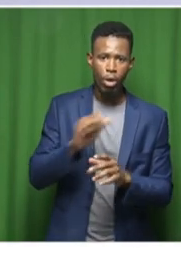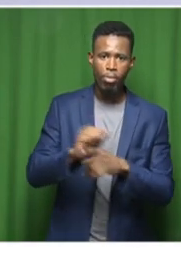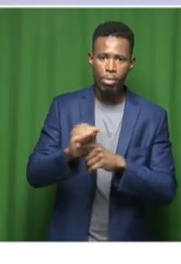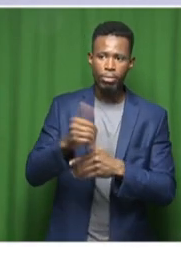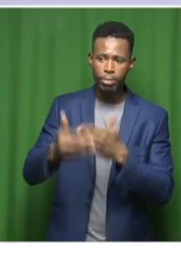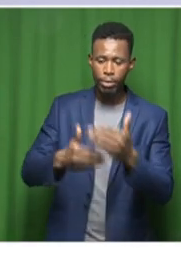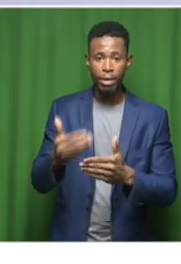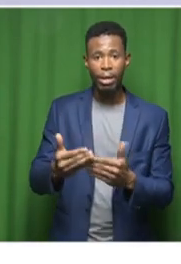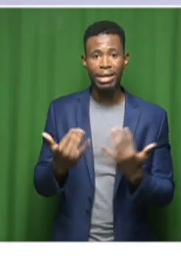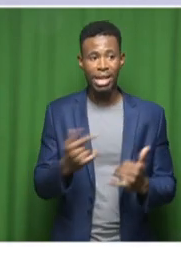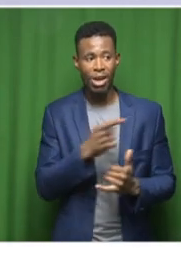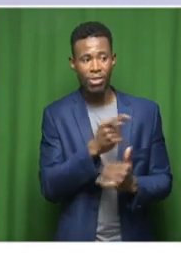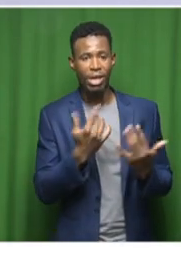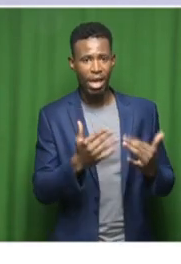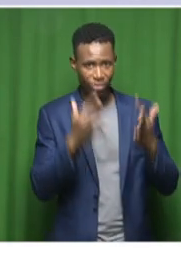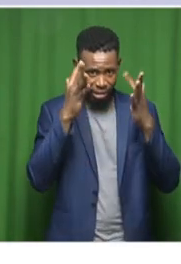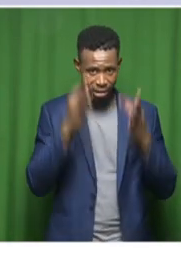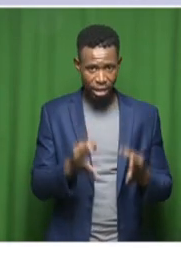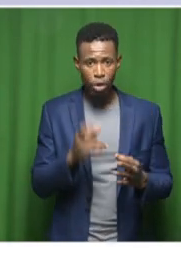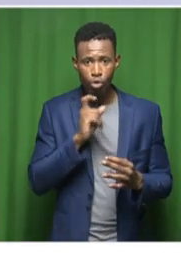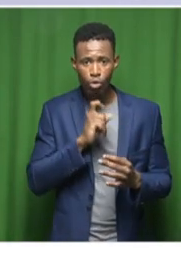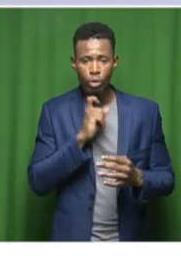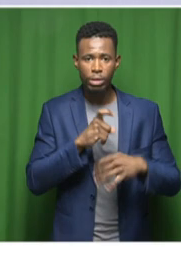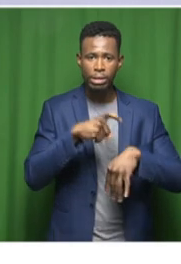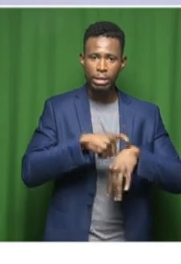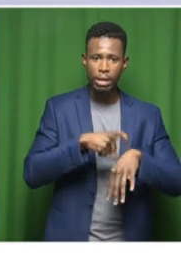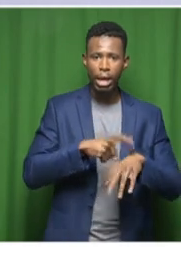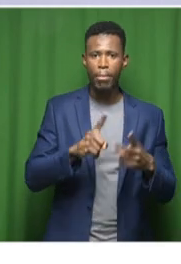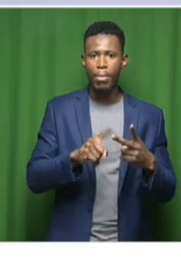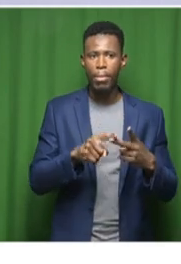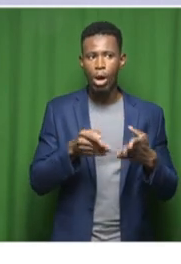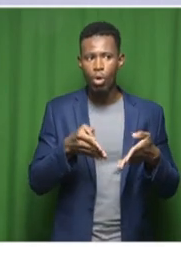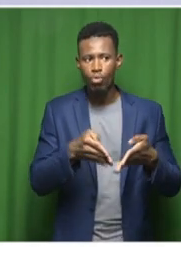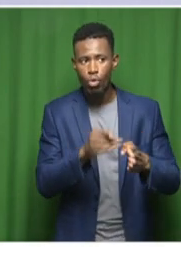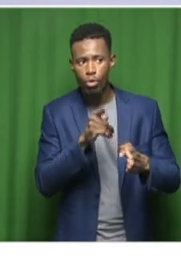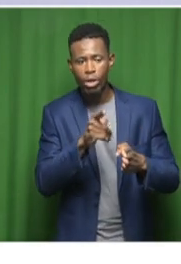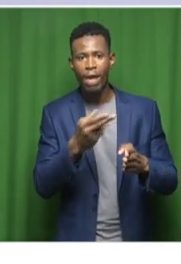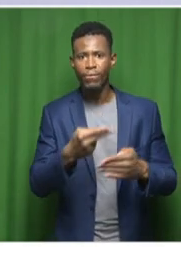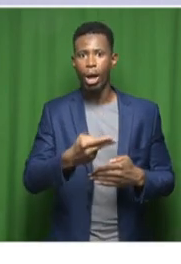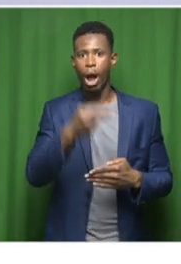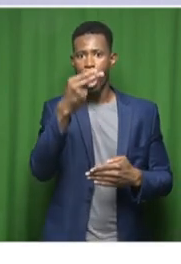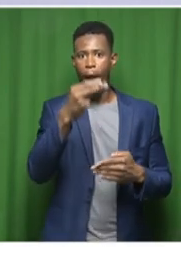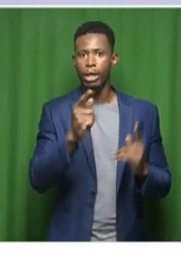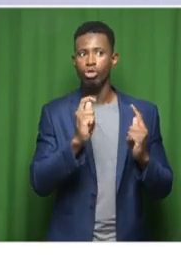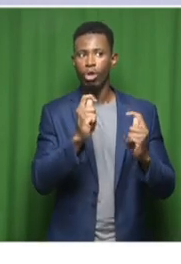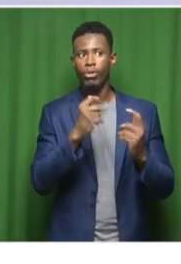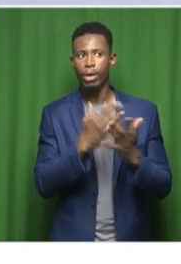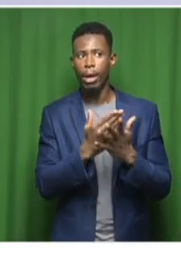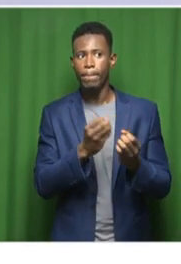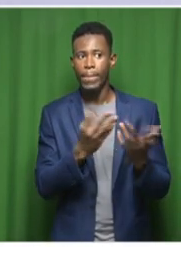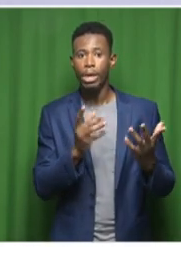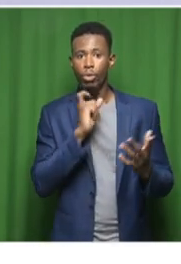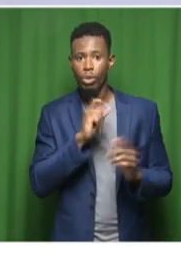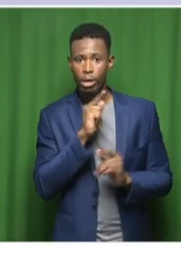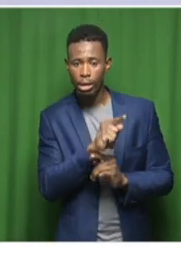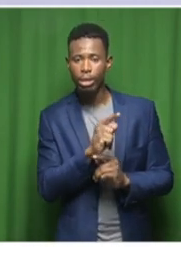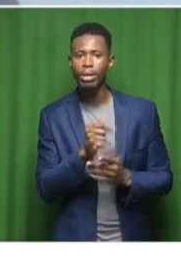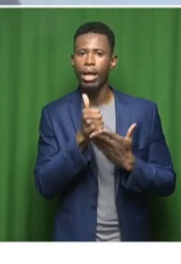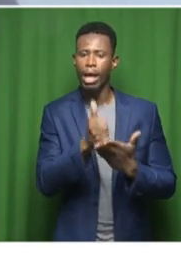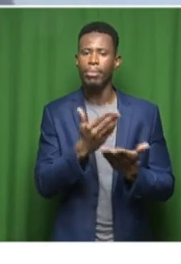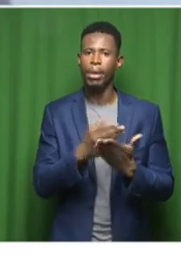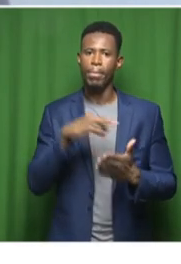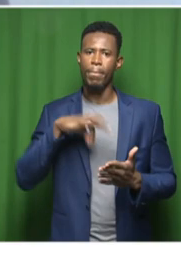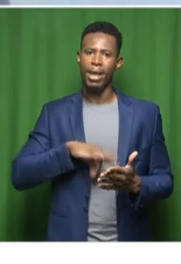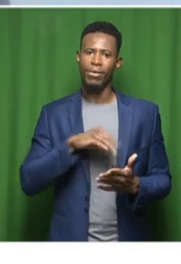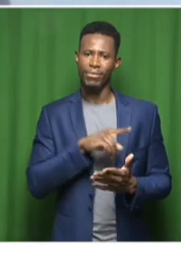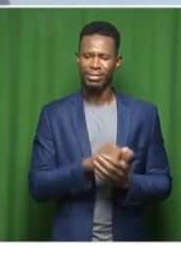had to choose routes and slots that have high traffic and that will benefit them much faster. We're out of time,